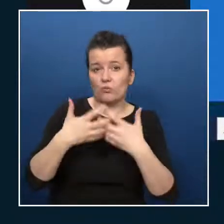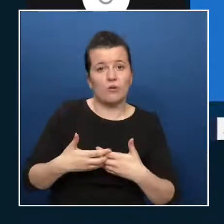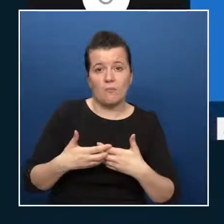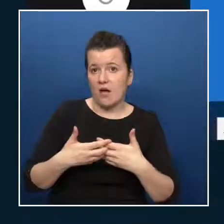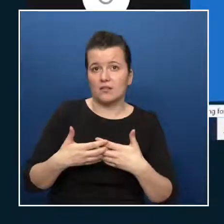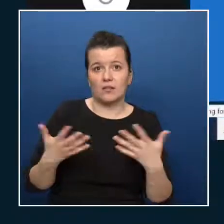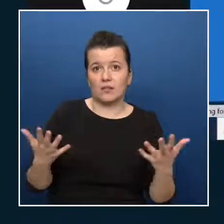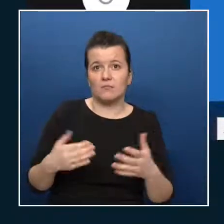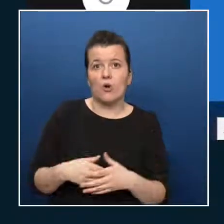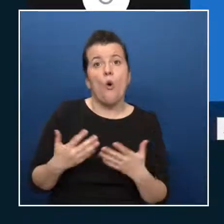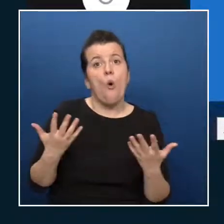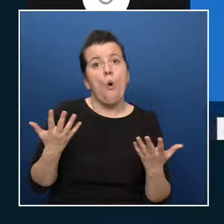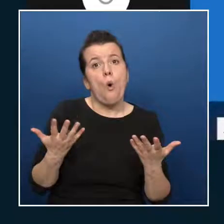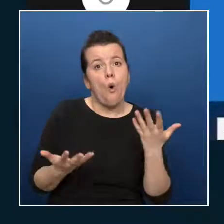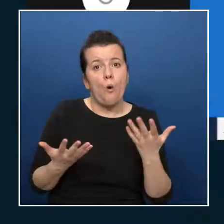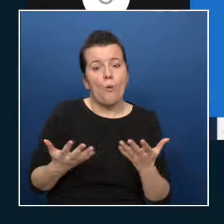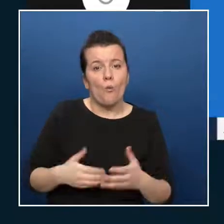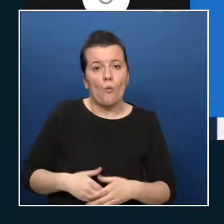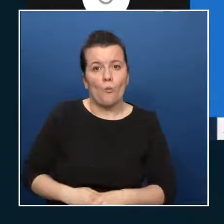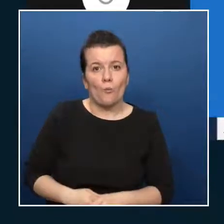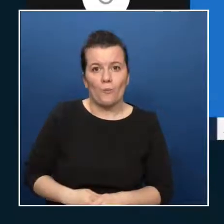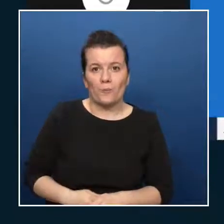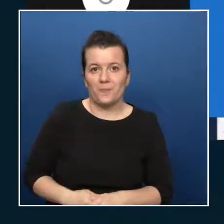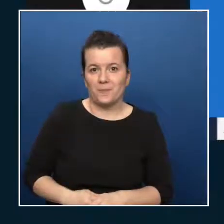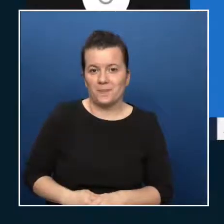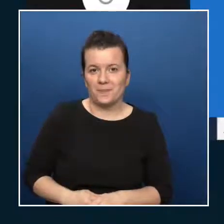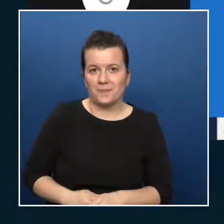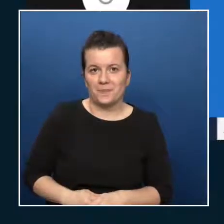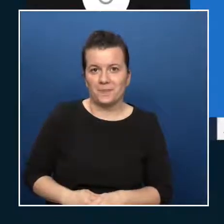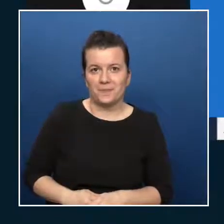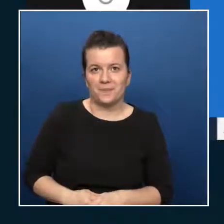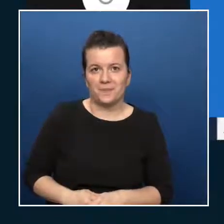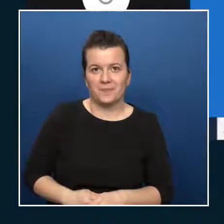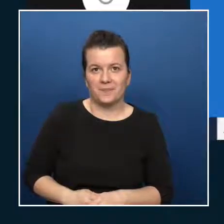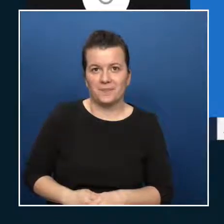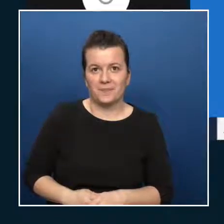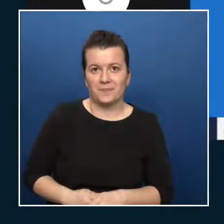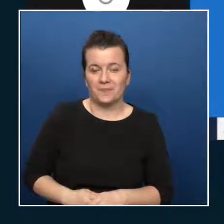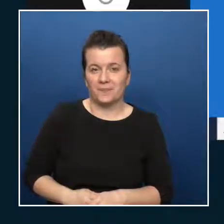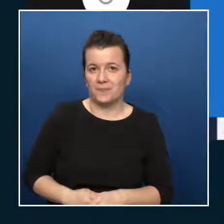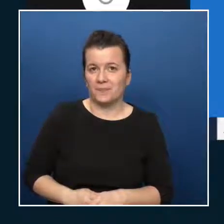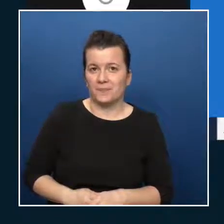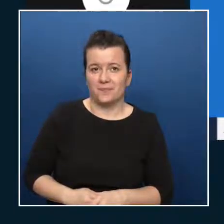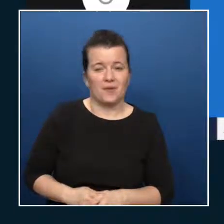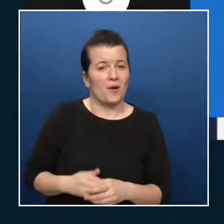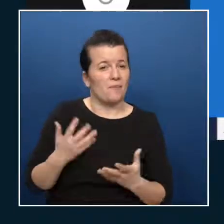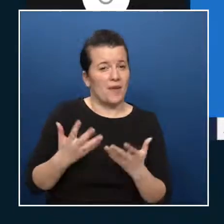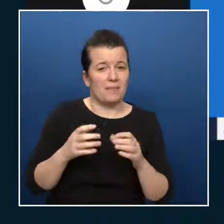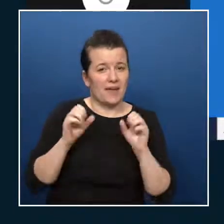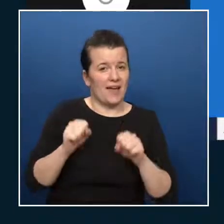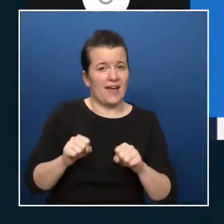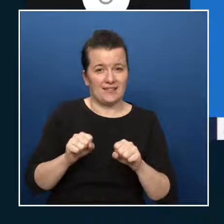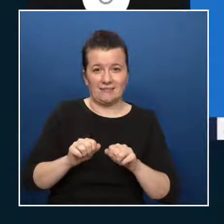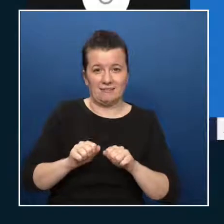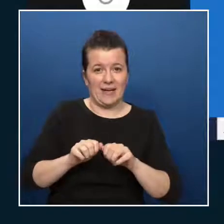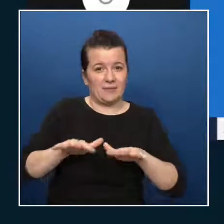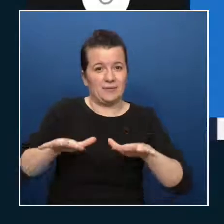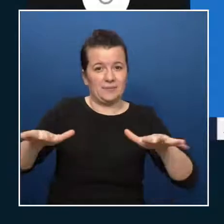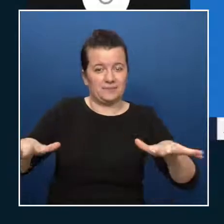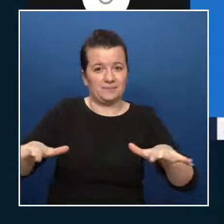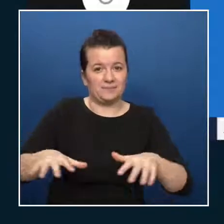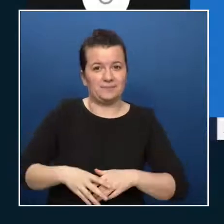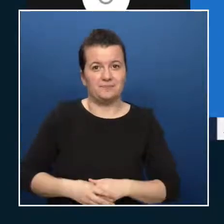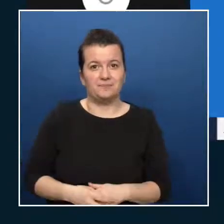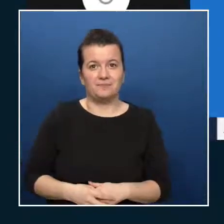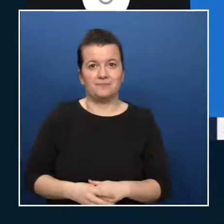scale by increasing the number of containers that are assigned to your application. So when your team begins to grow and you